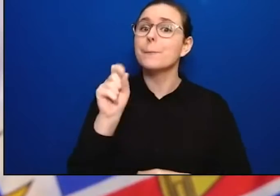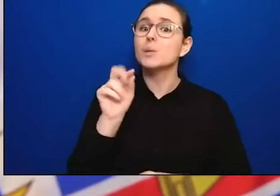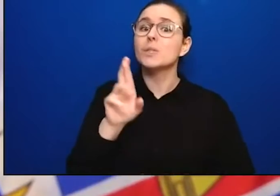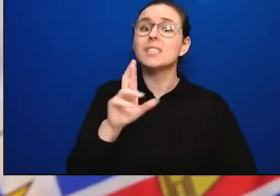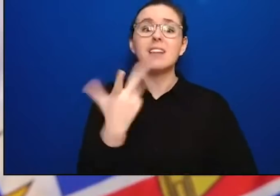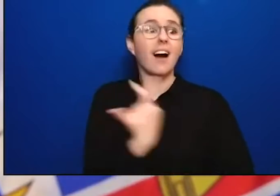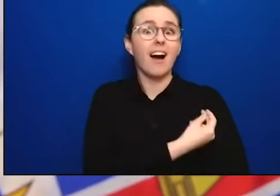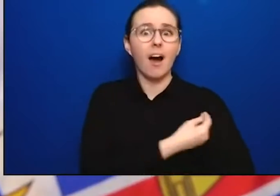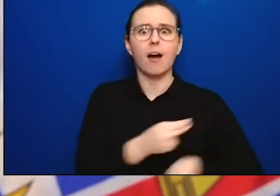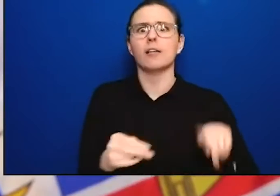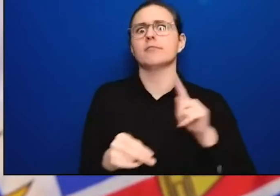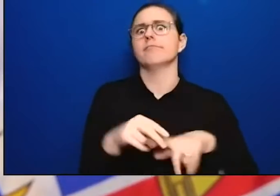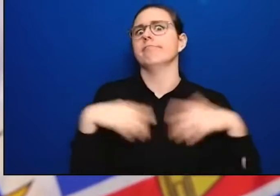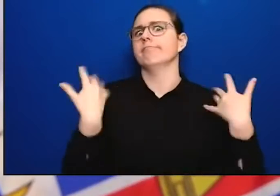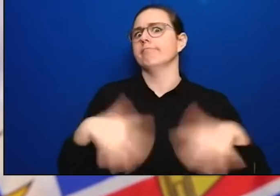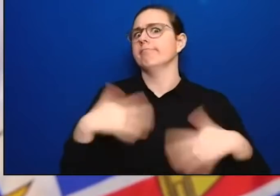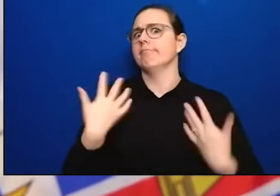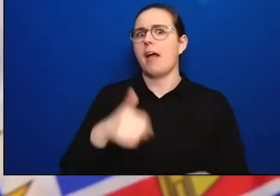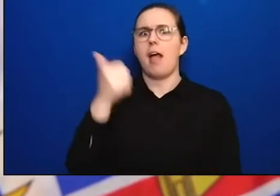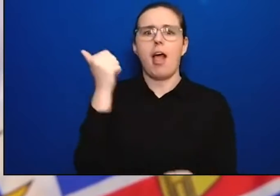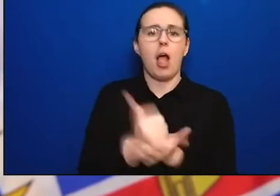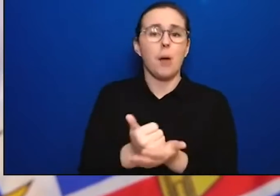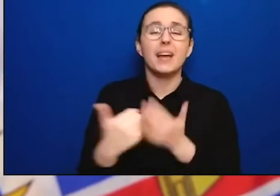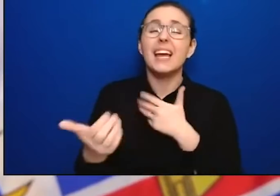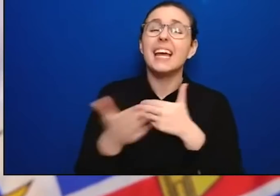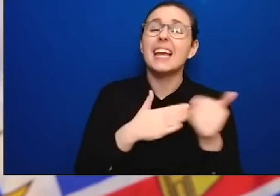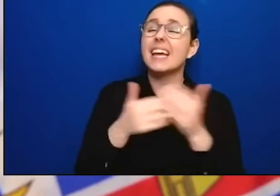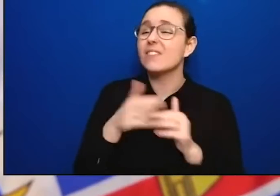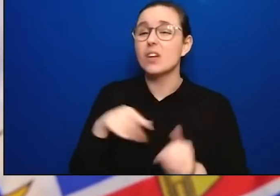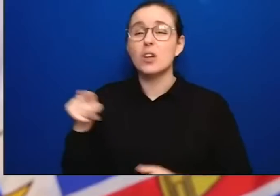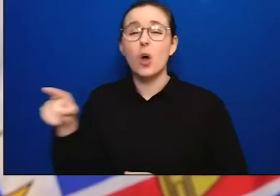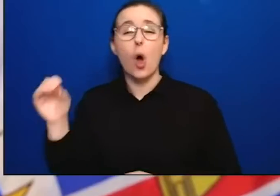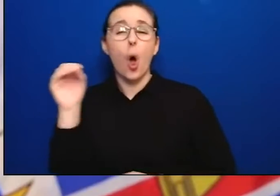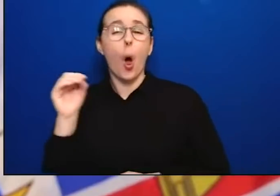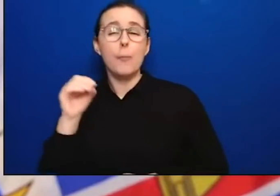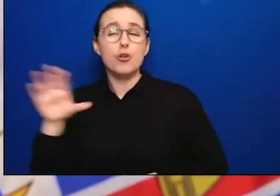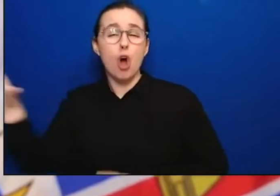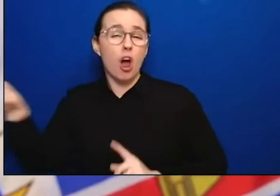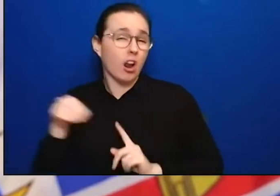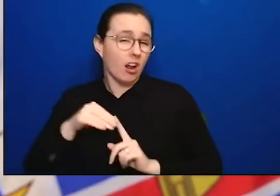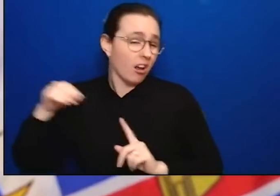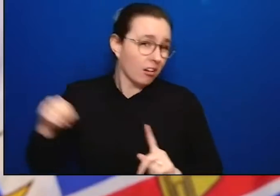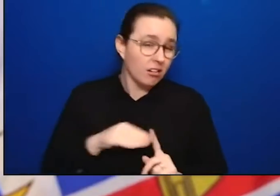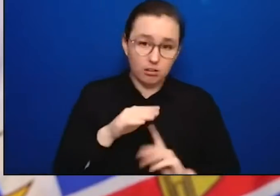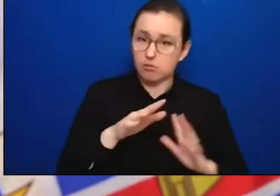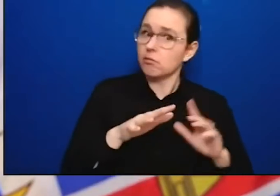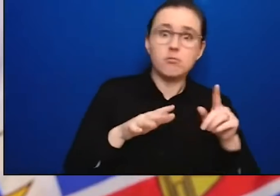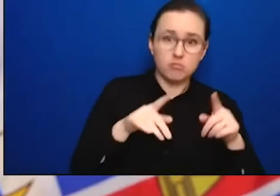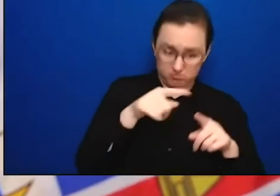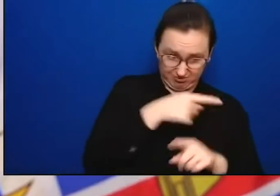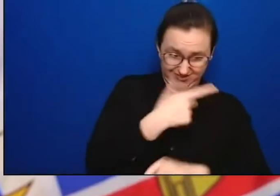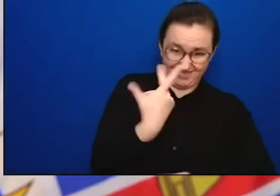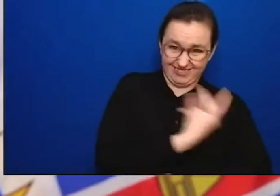that shows that the booster doses also protect against infection, even with